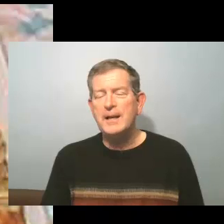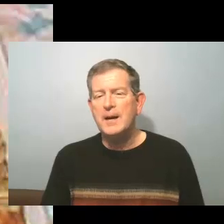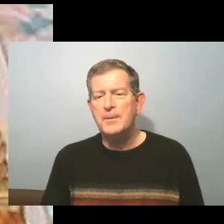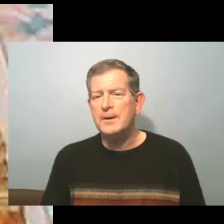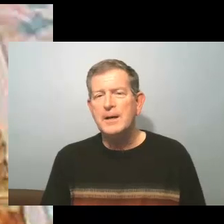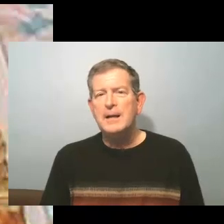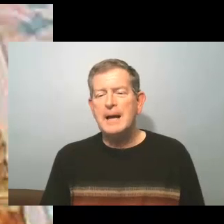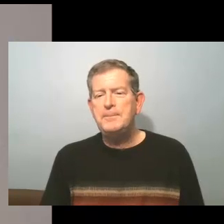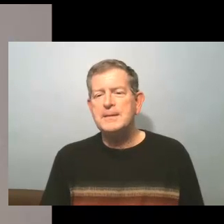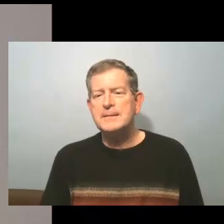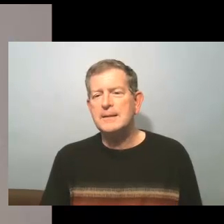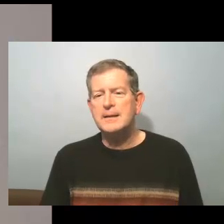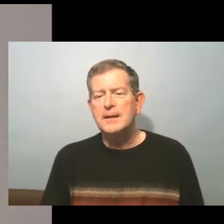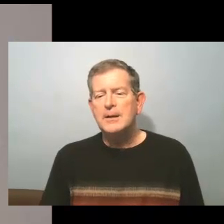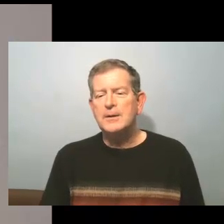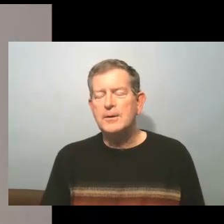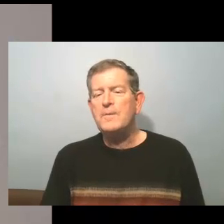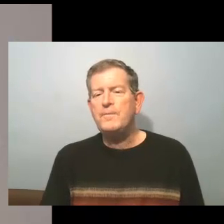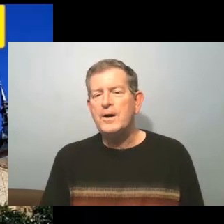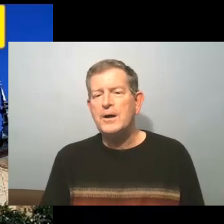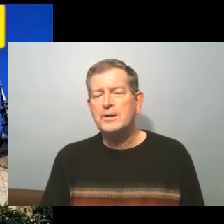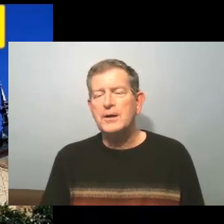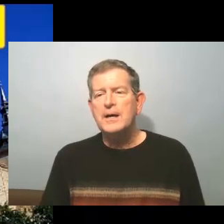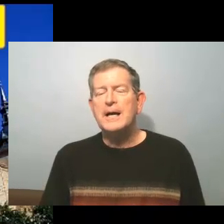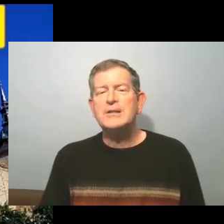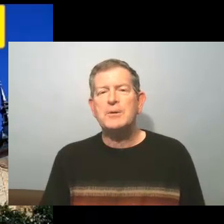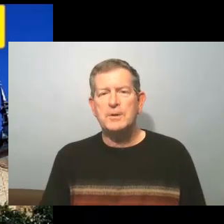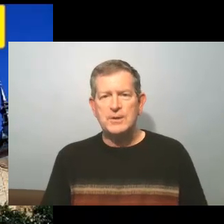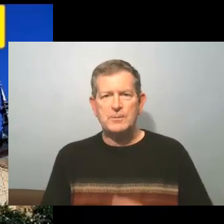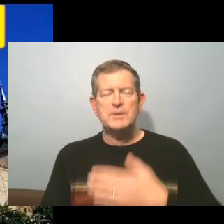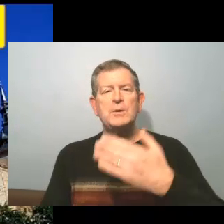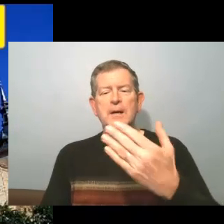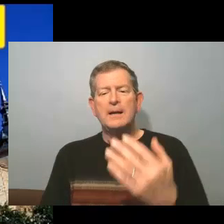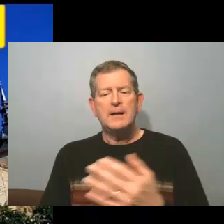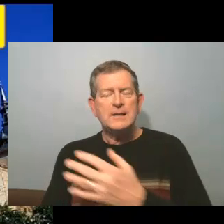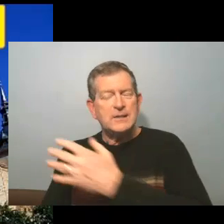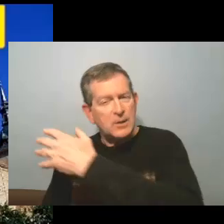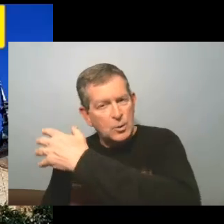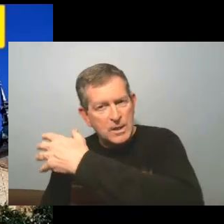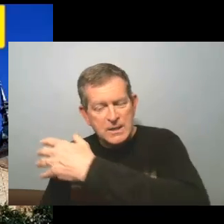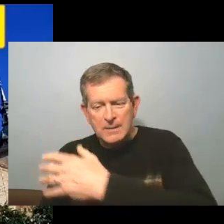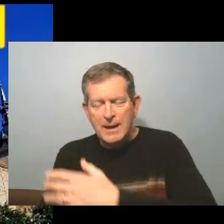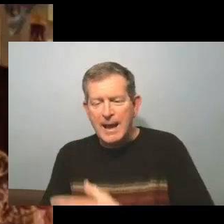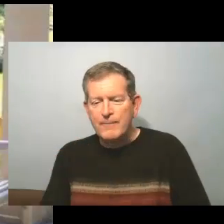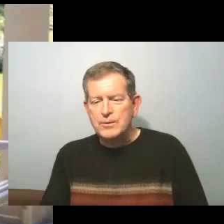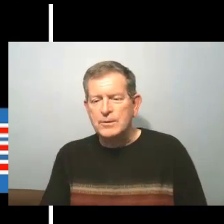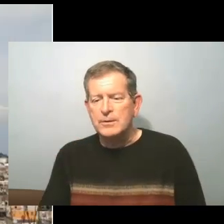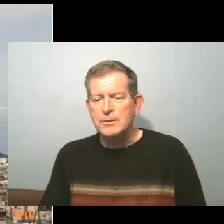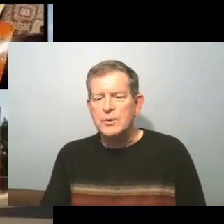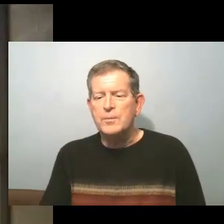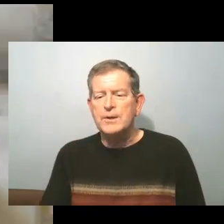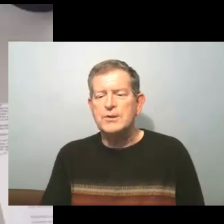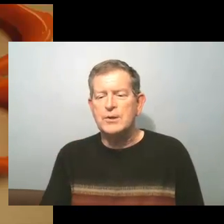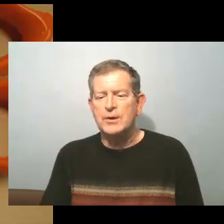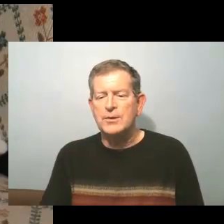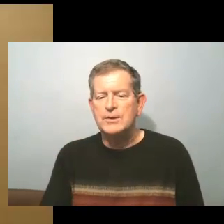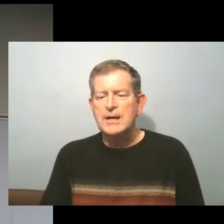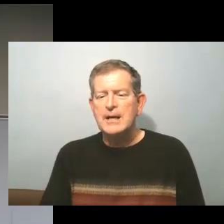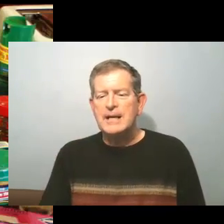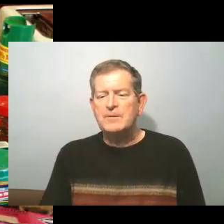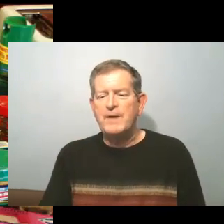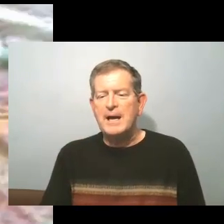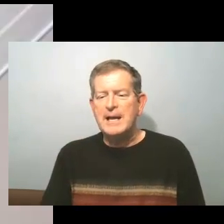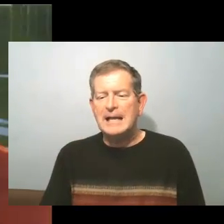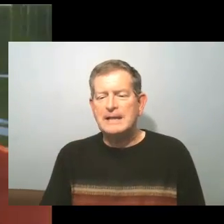They're cleaning up here. La pizza, le feutre, etc., etc. And so let's say the green team, after numerous